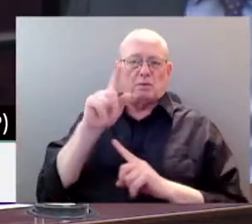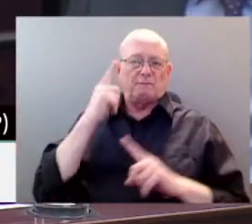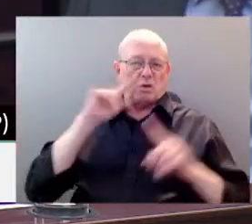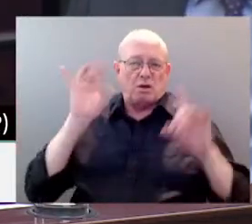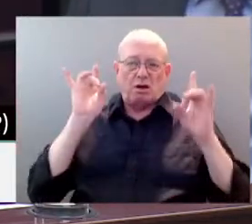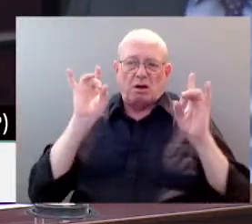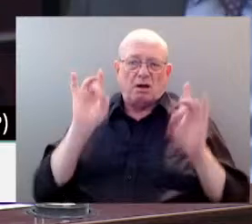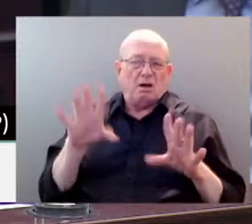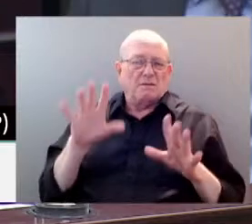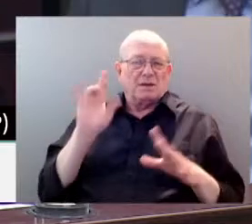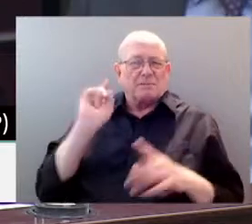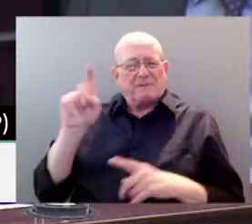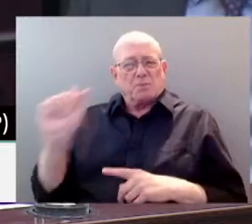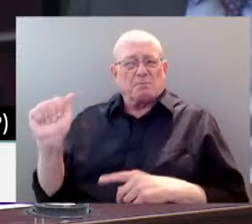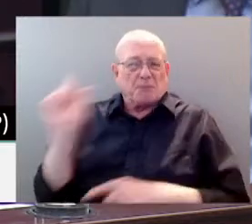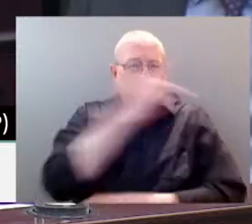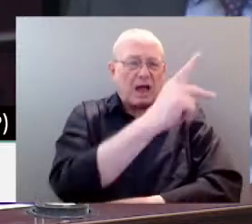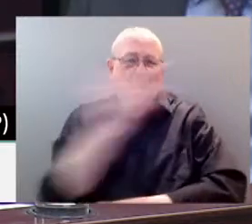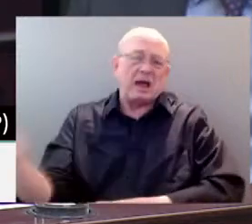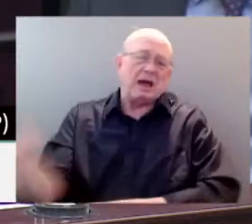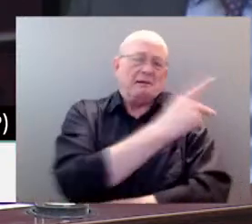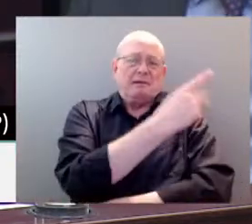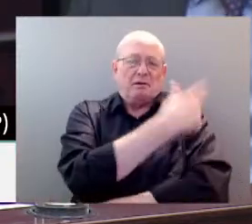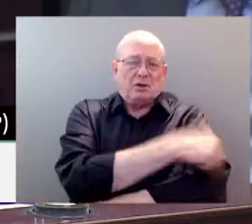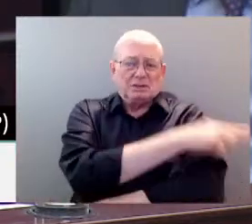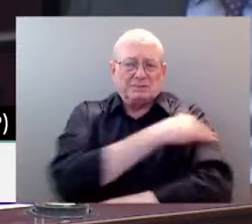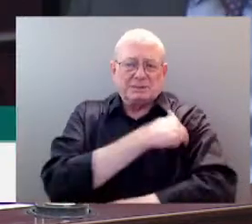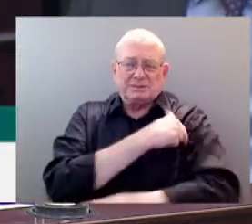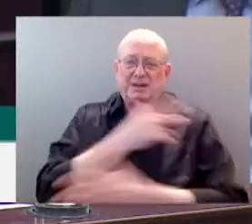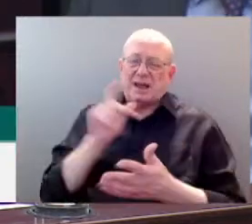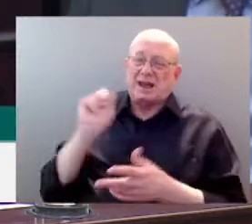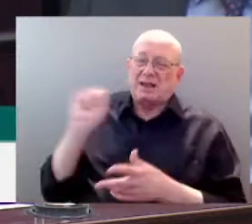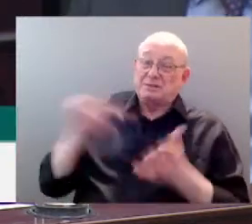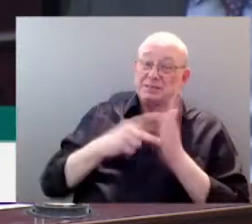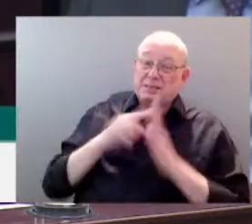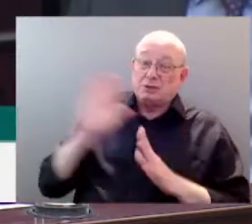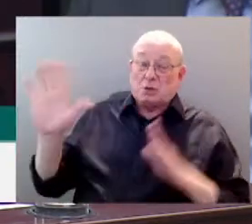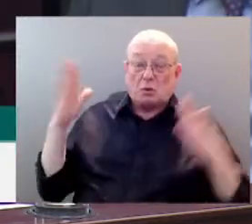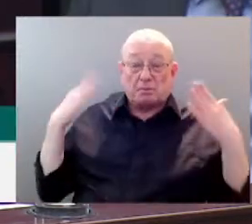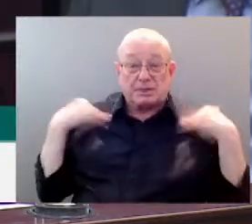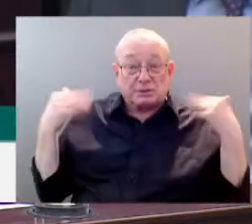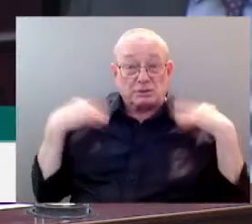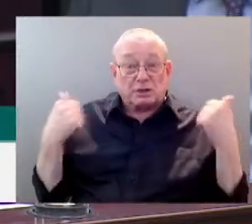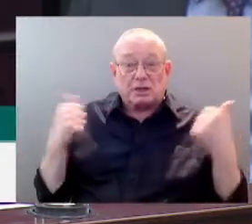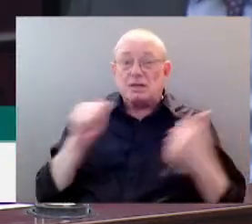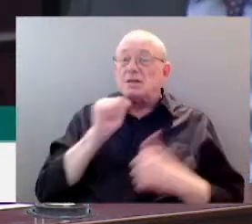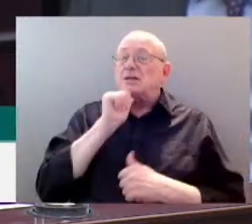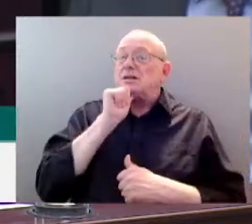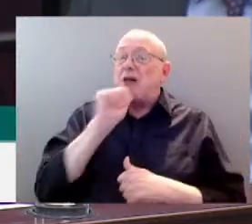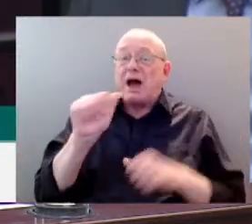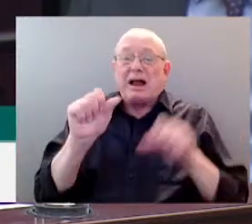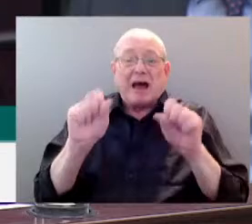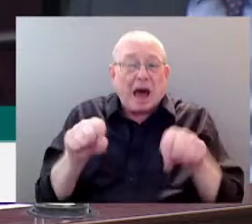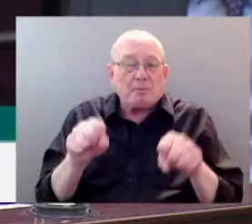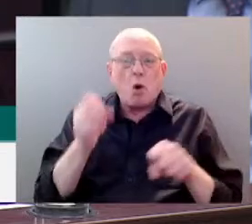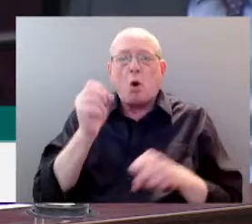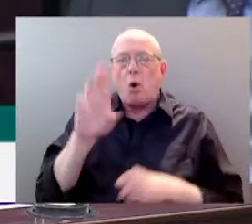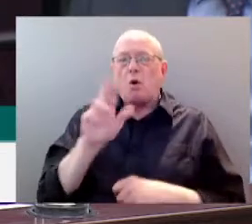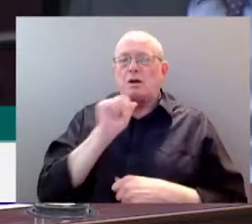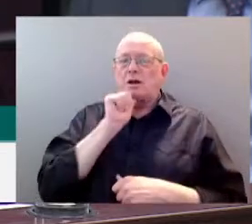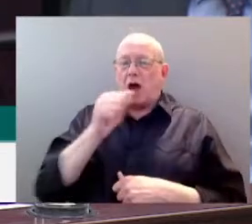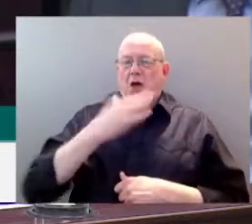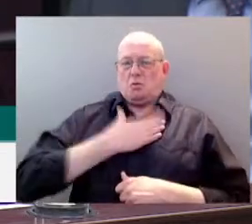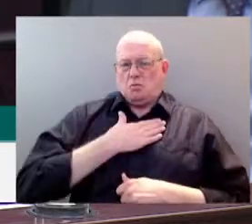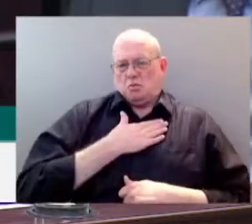to the premier was her Minister unable or unwilling to provide this legislature and the people of Alberta with an upto-date and